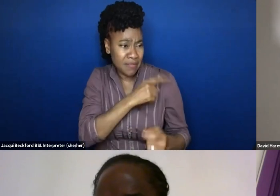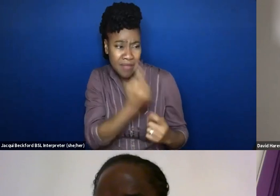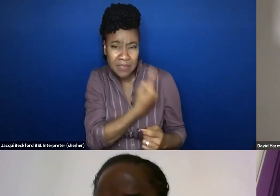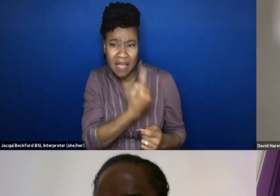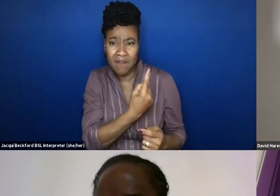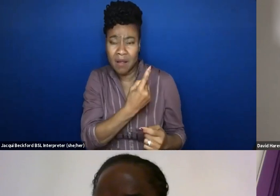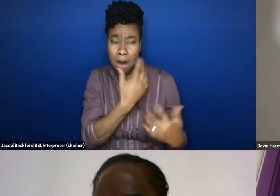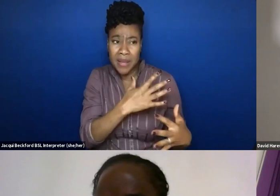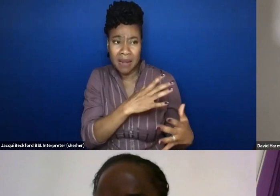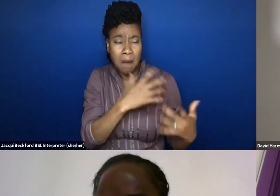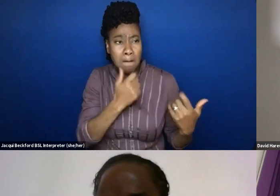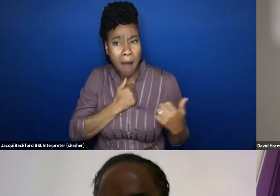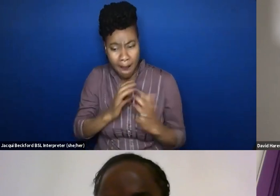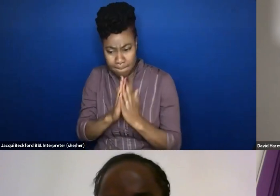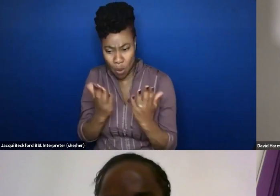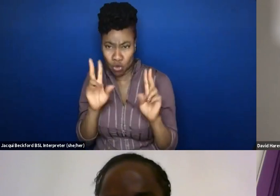the subject of my book.